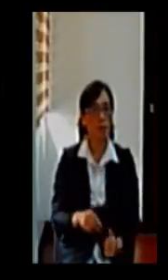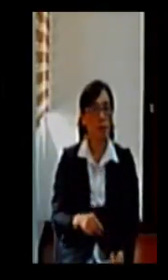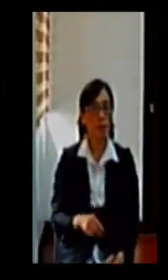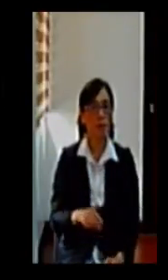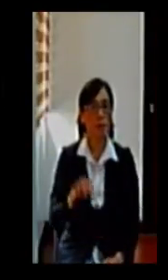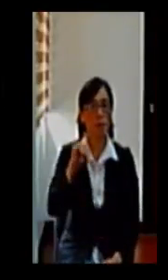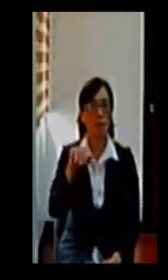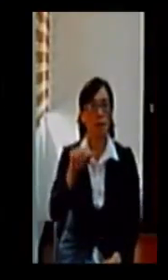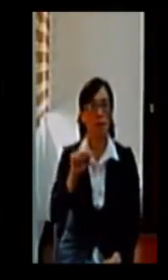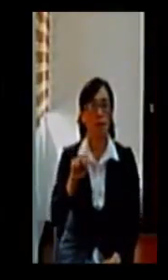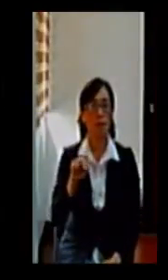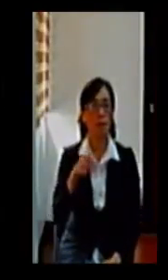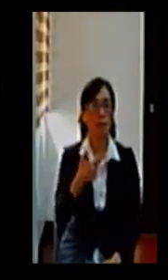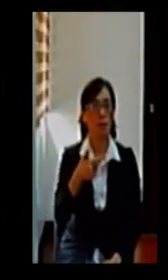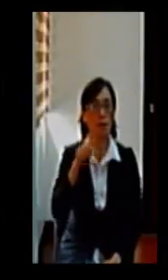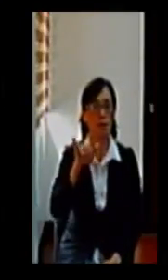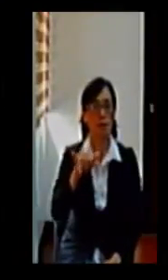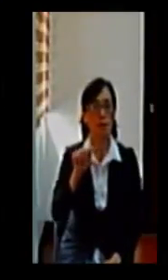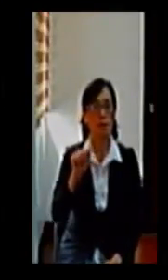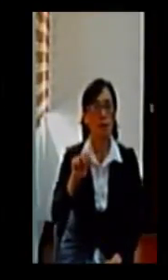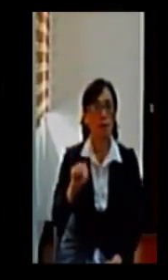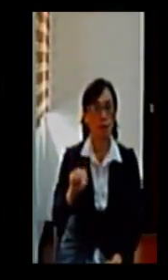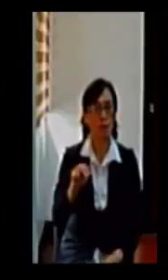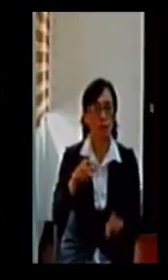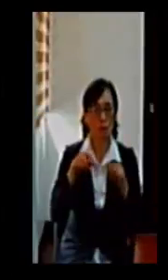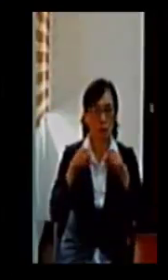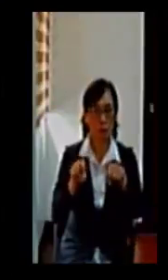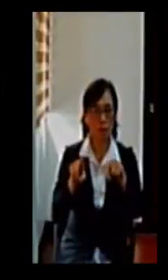Mangyans to hunt and sell the meat